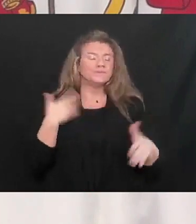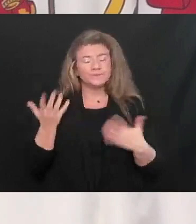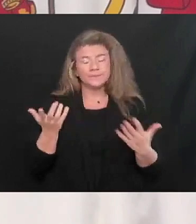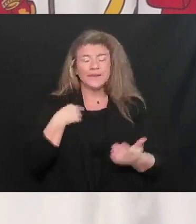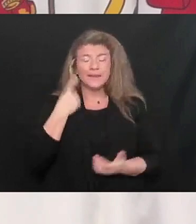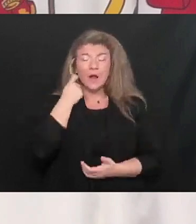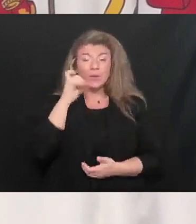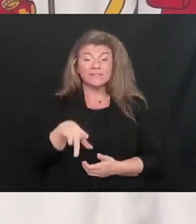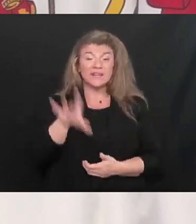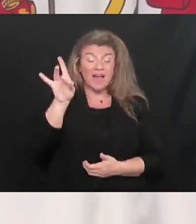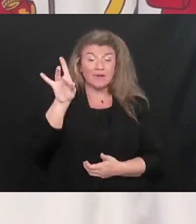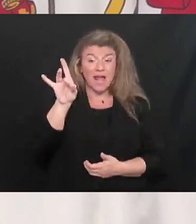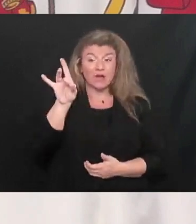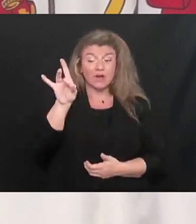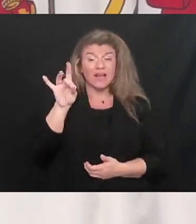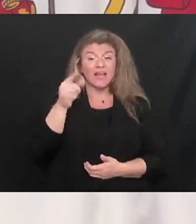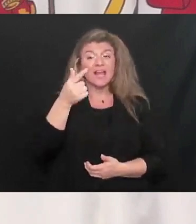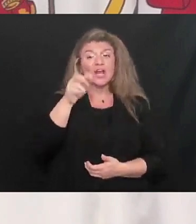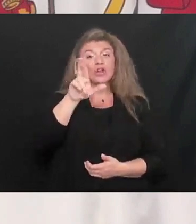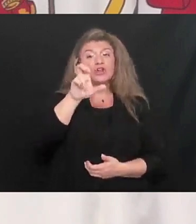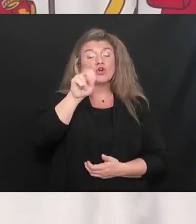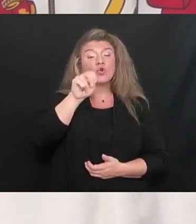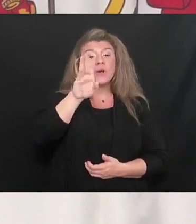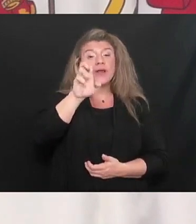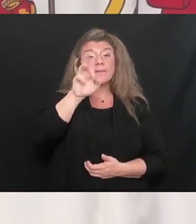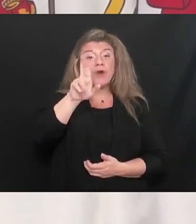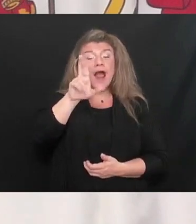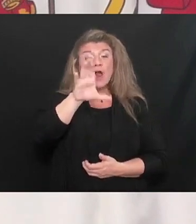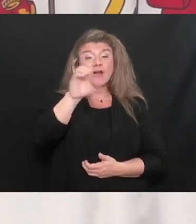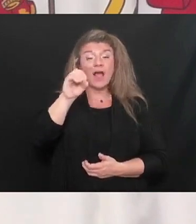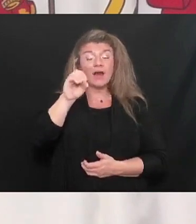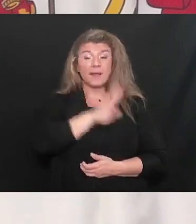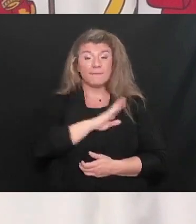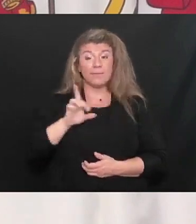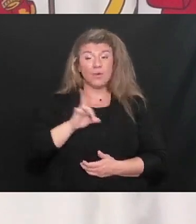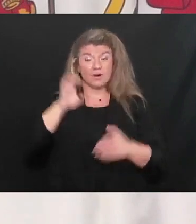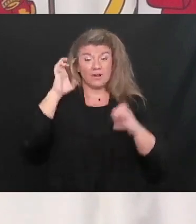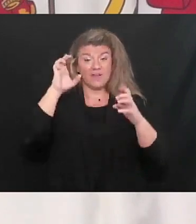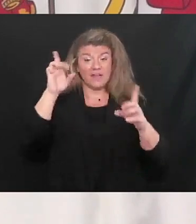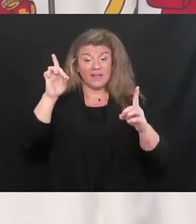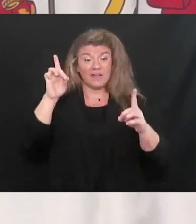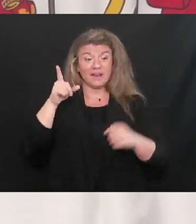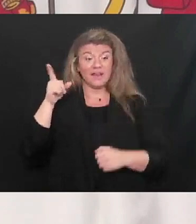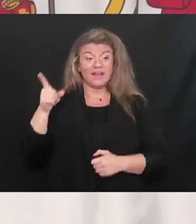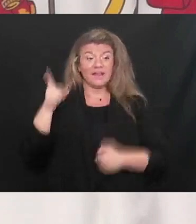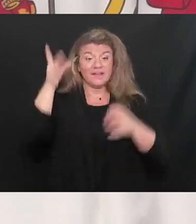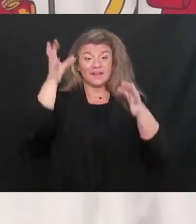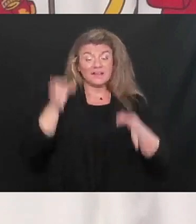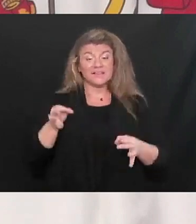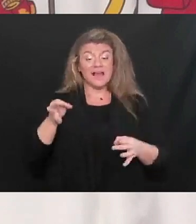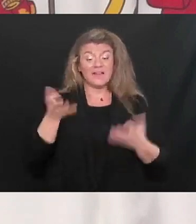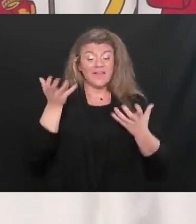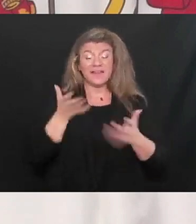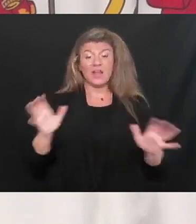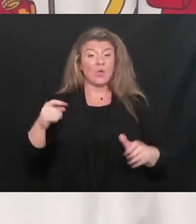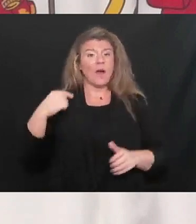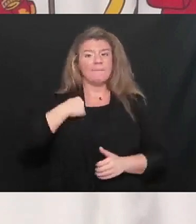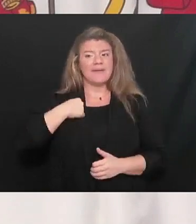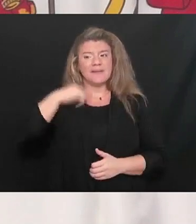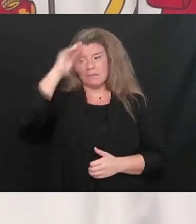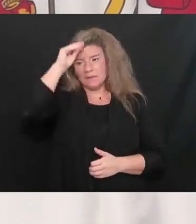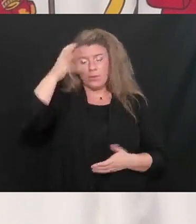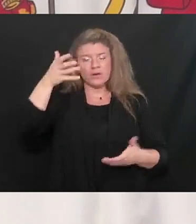out that the Greenbrier County Board of Education decided that they didn't want me to be their boys basketball coach.